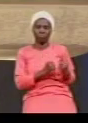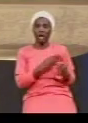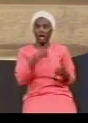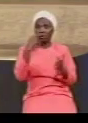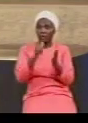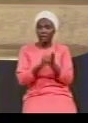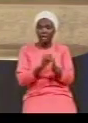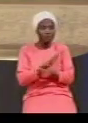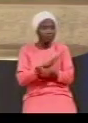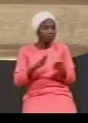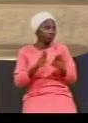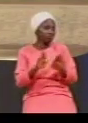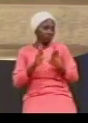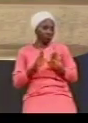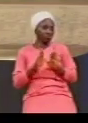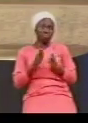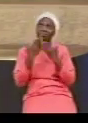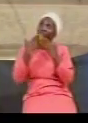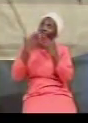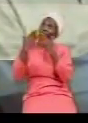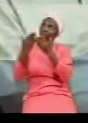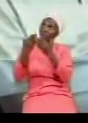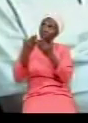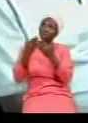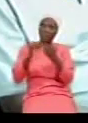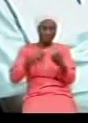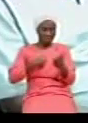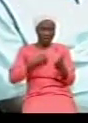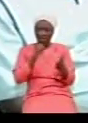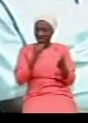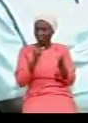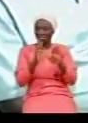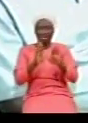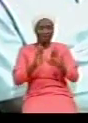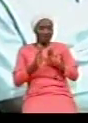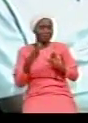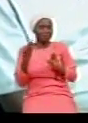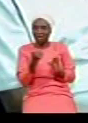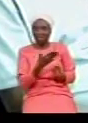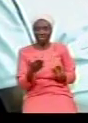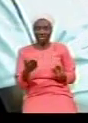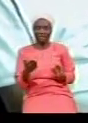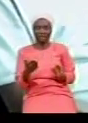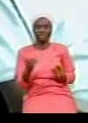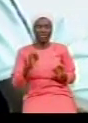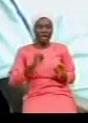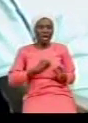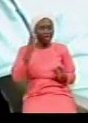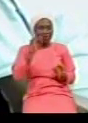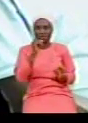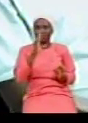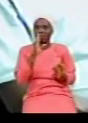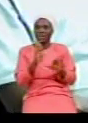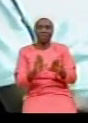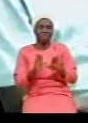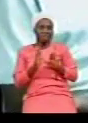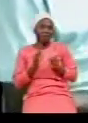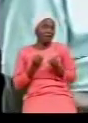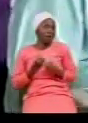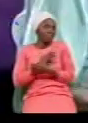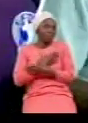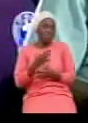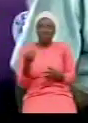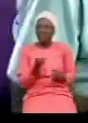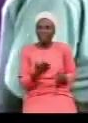afraid. Thank you, Lord. Thank you, Lord. I'm not afraid of anything behind the curtain. I'm not afraid of anything around me. I'm